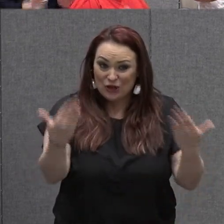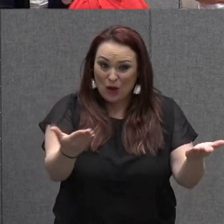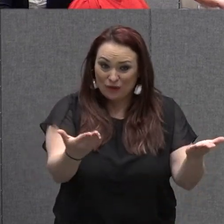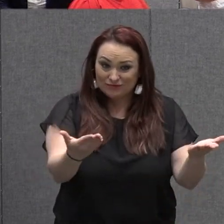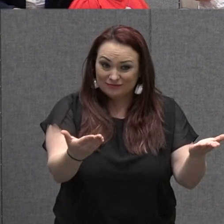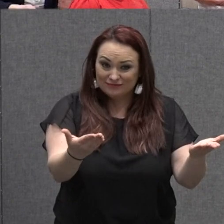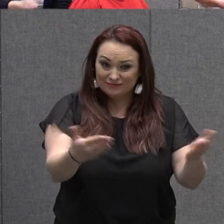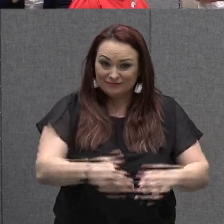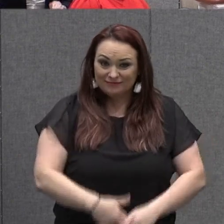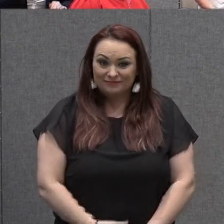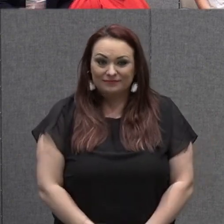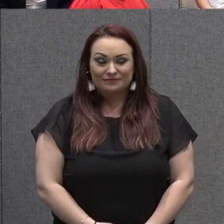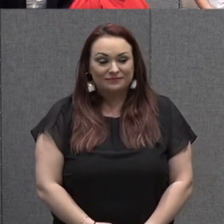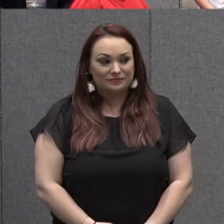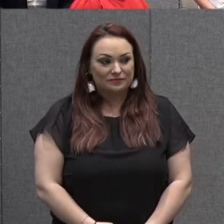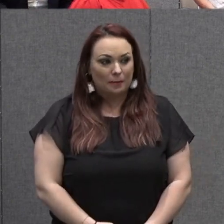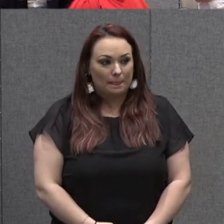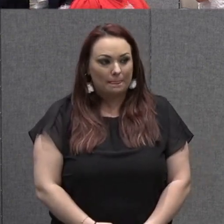go.